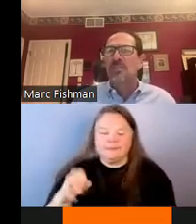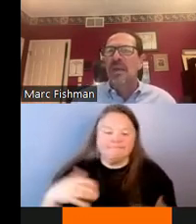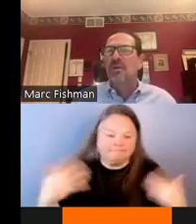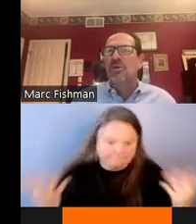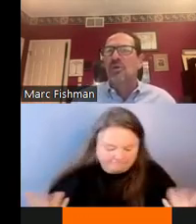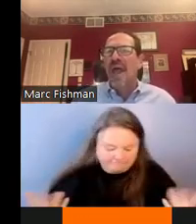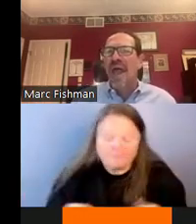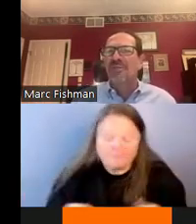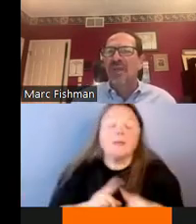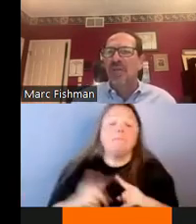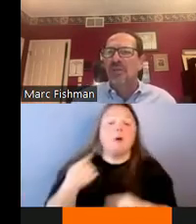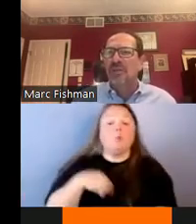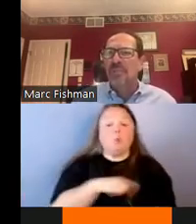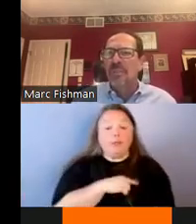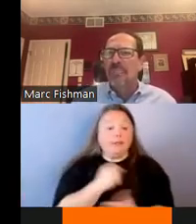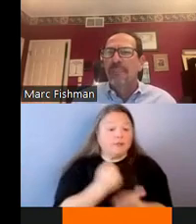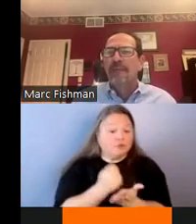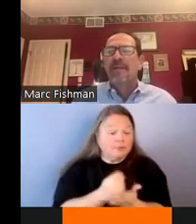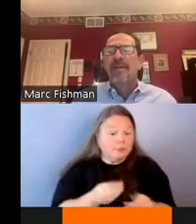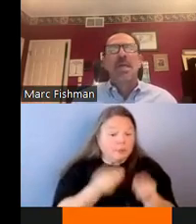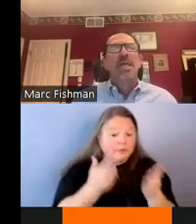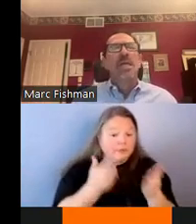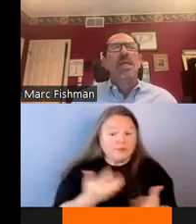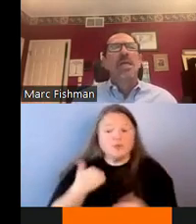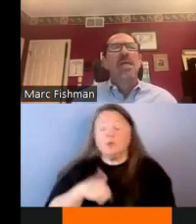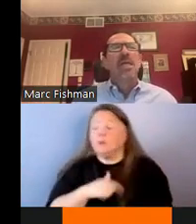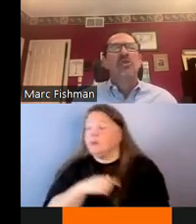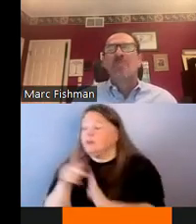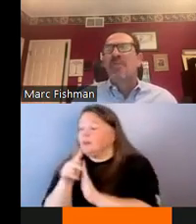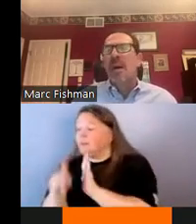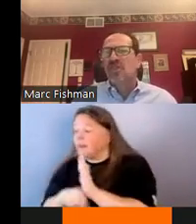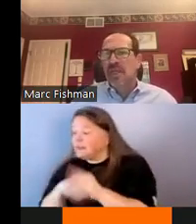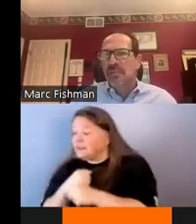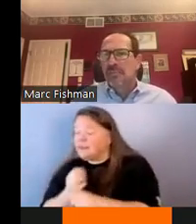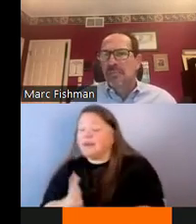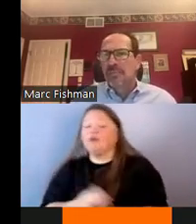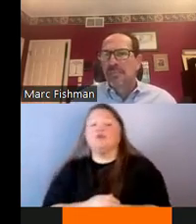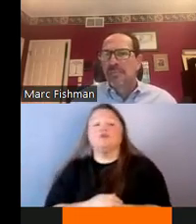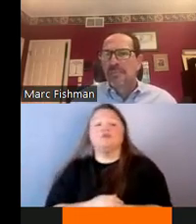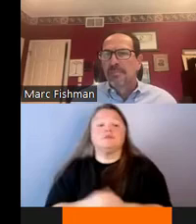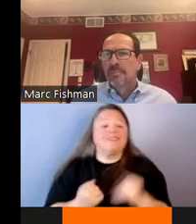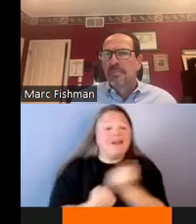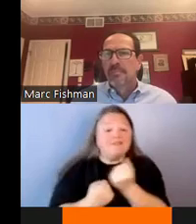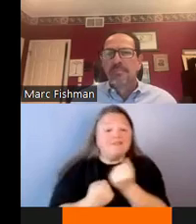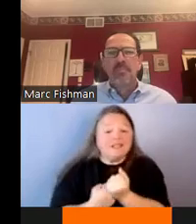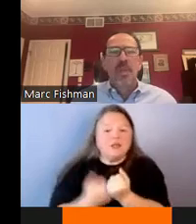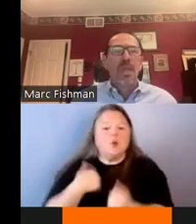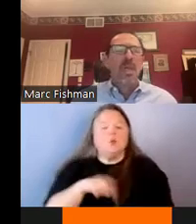or policymakers or advocates is myth busting.